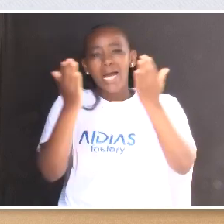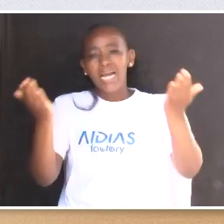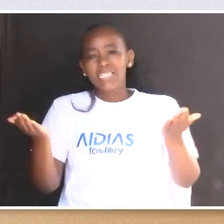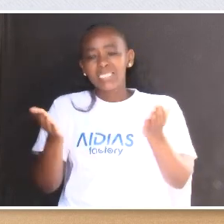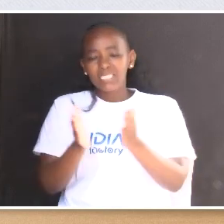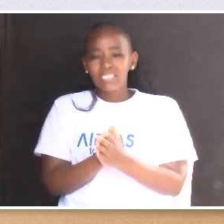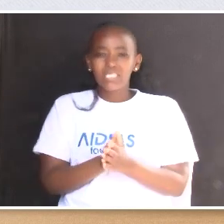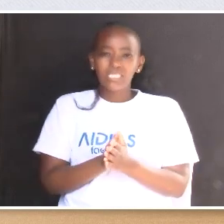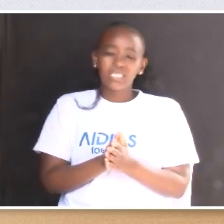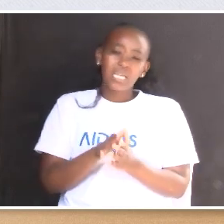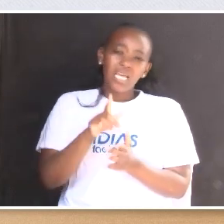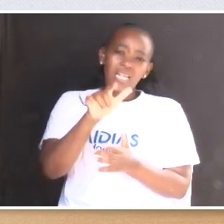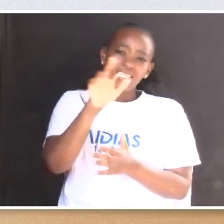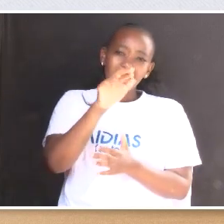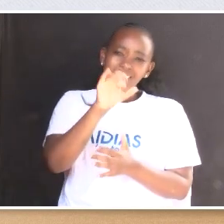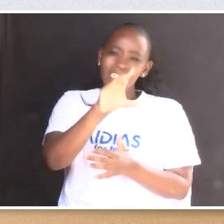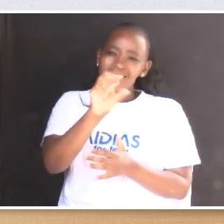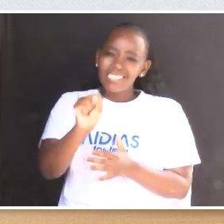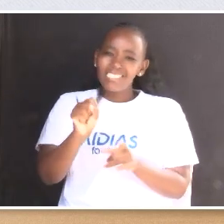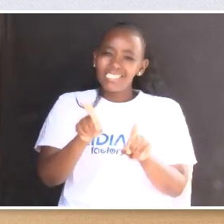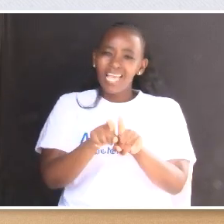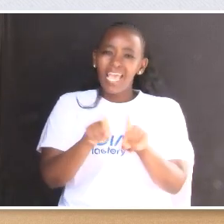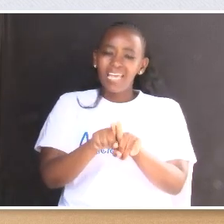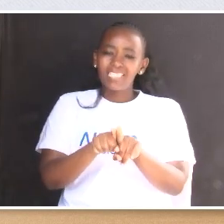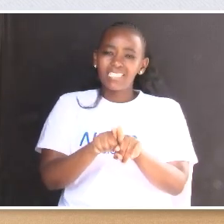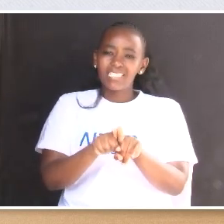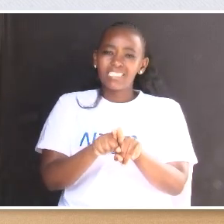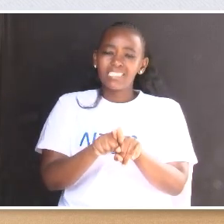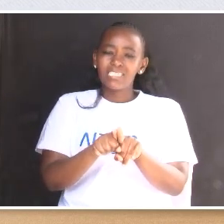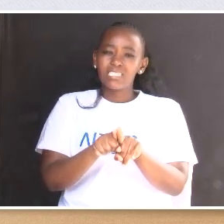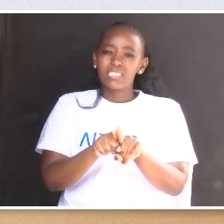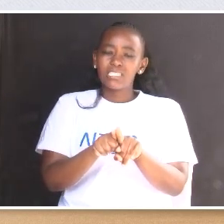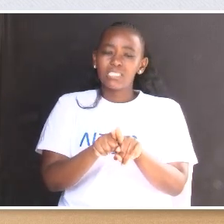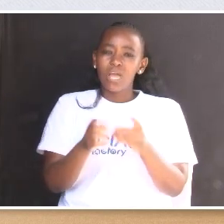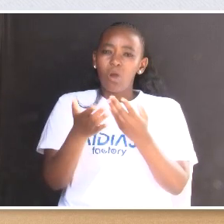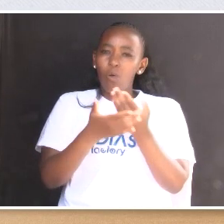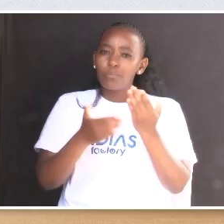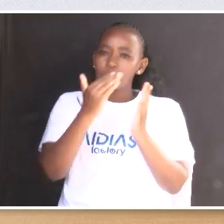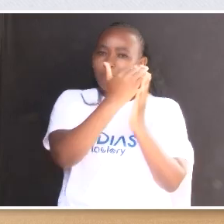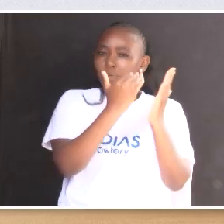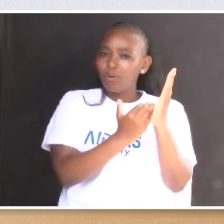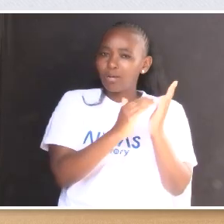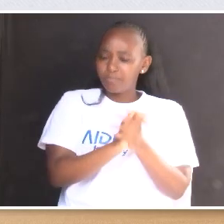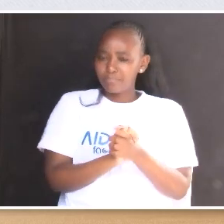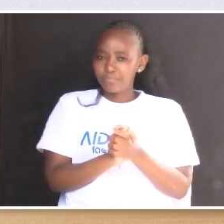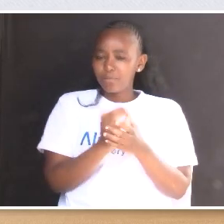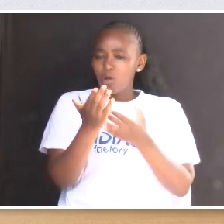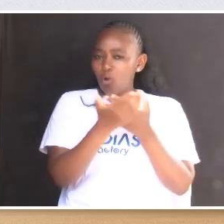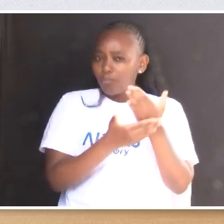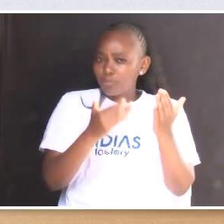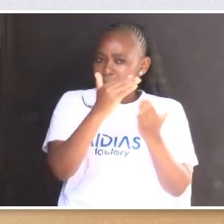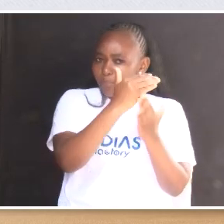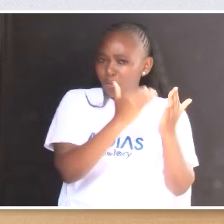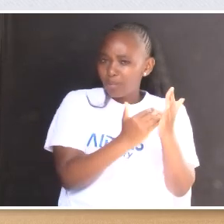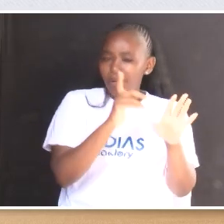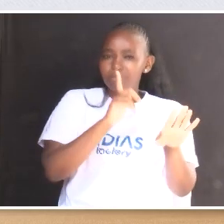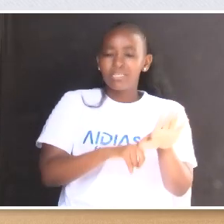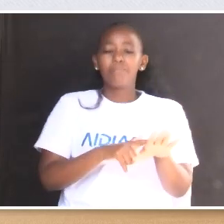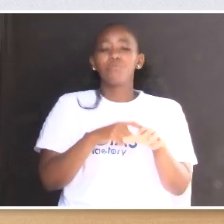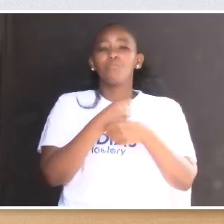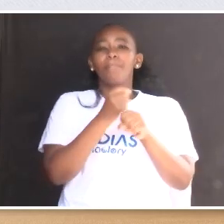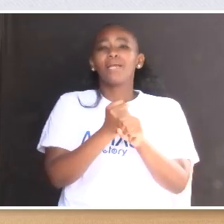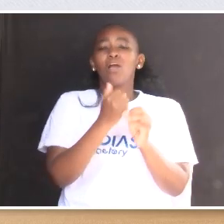lyrics, and most importantly, there is something we call computer programs. Computer program, ukitengeneza computer